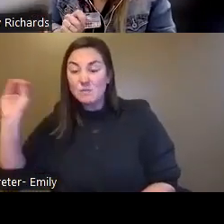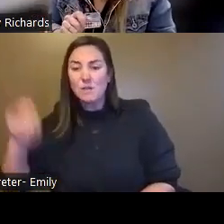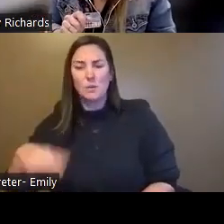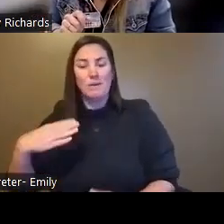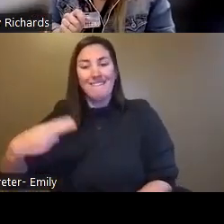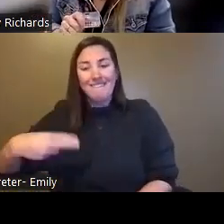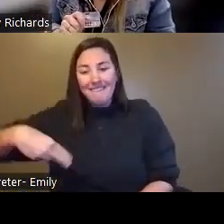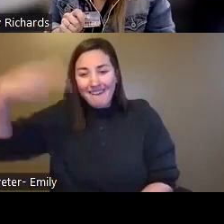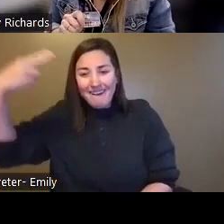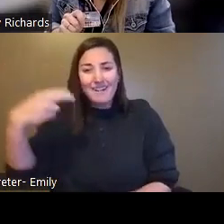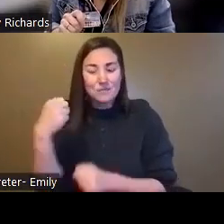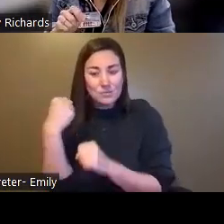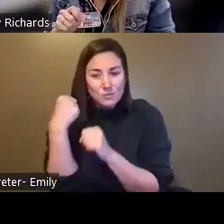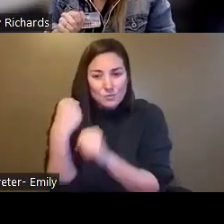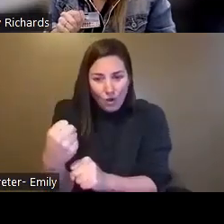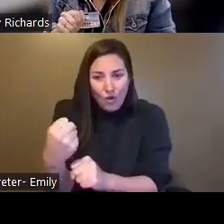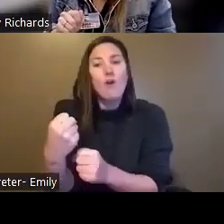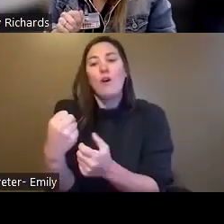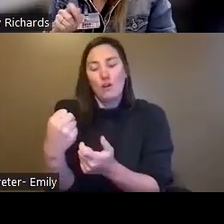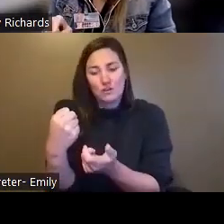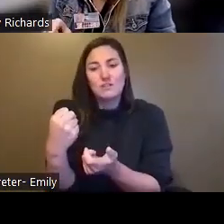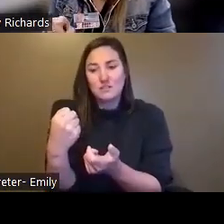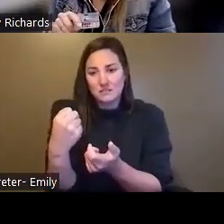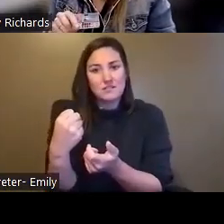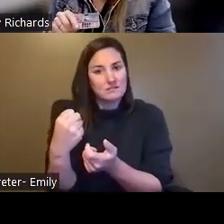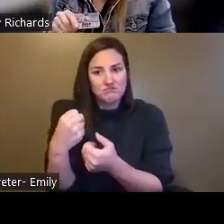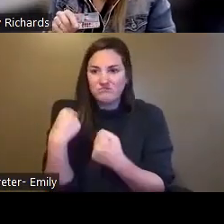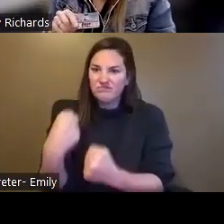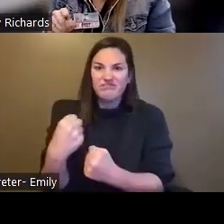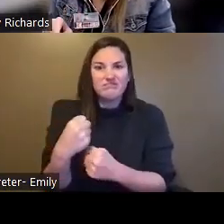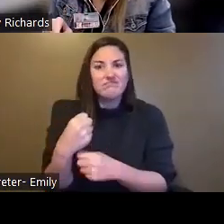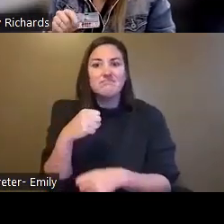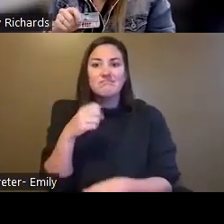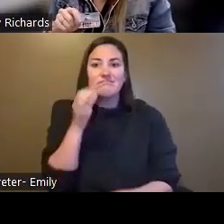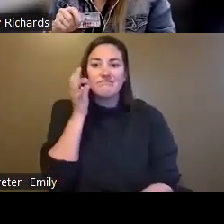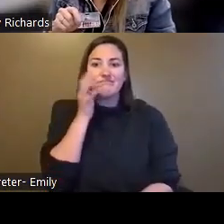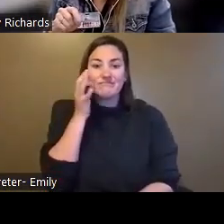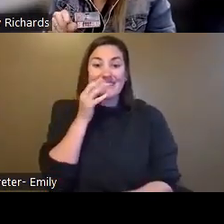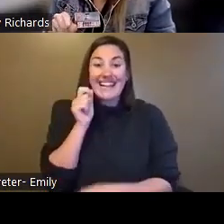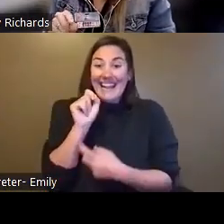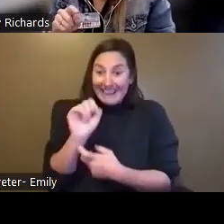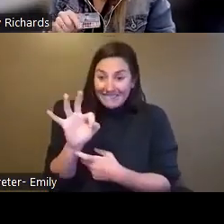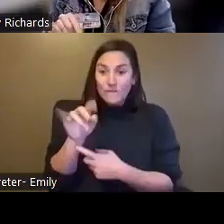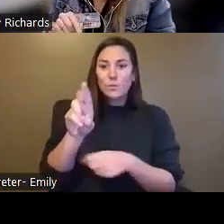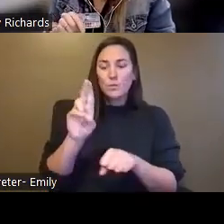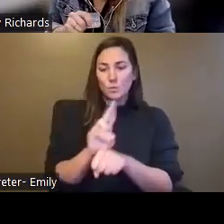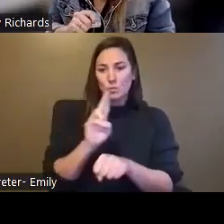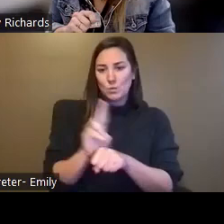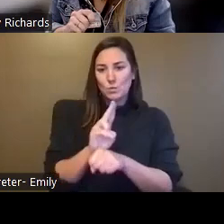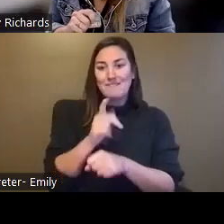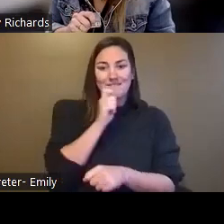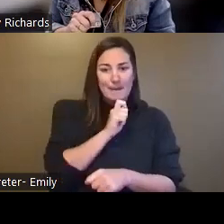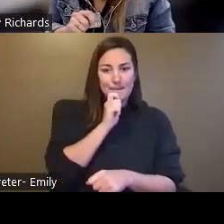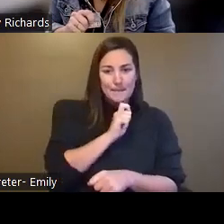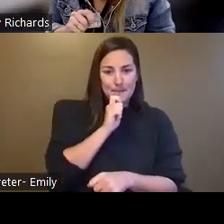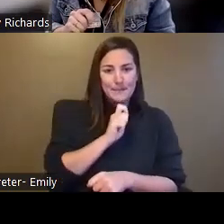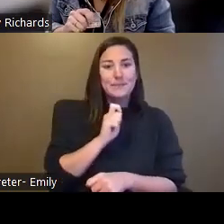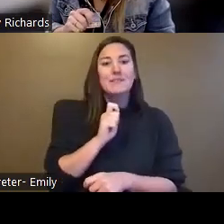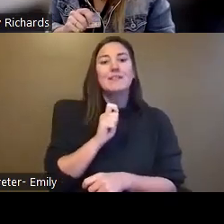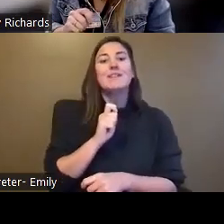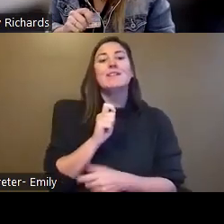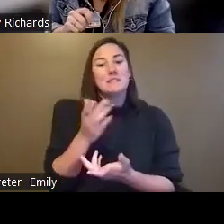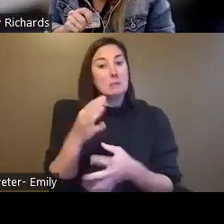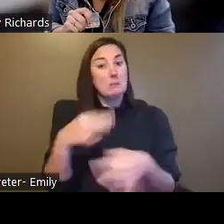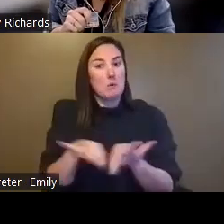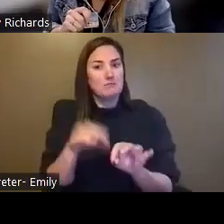much higher concentration when you choose to vape cannabis. I think that's important to